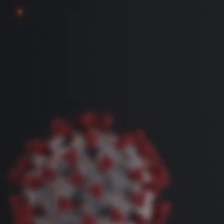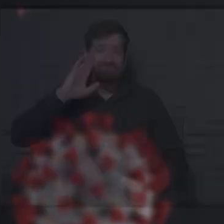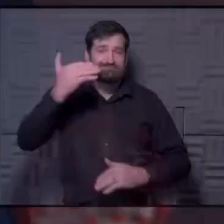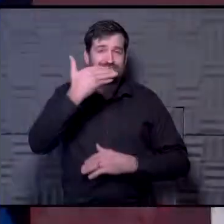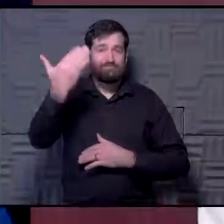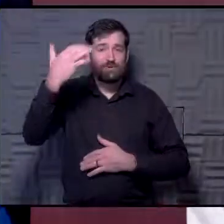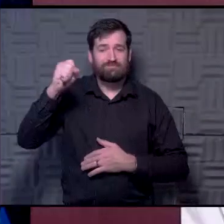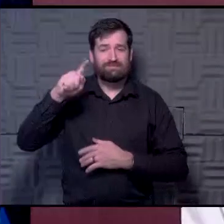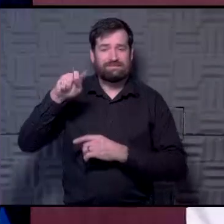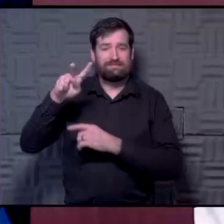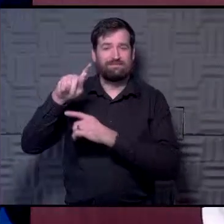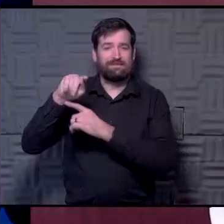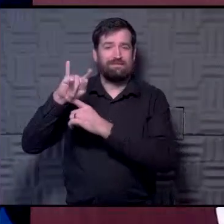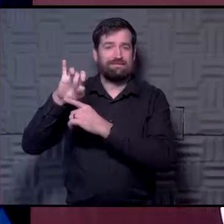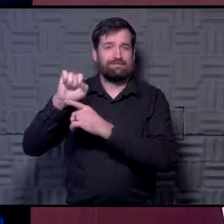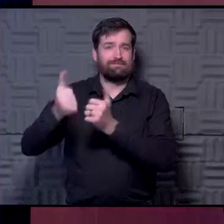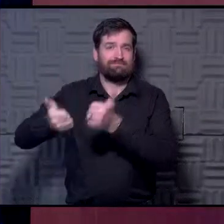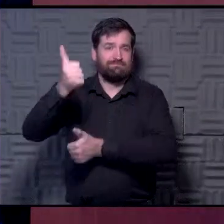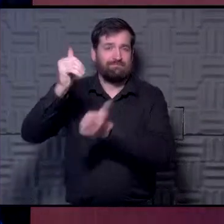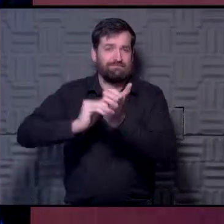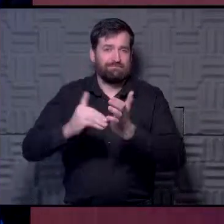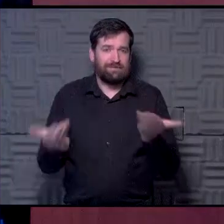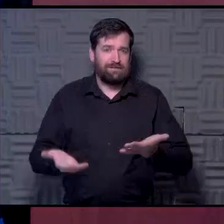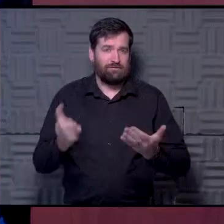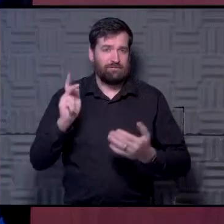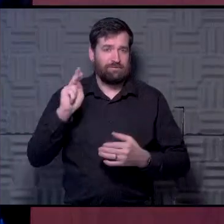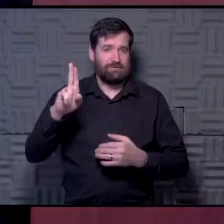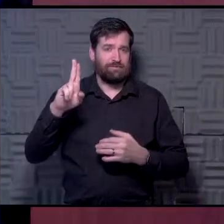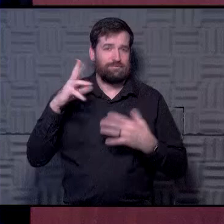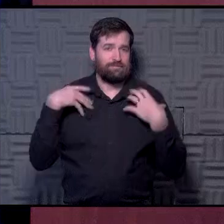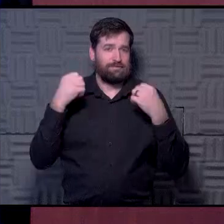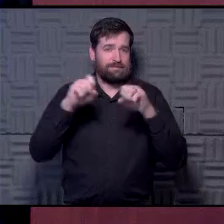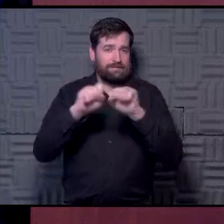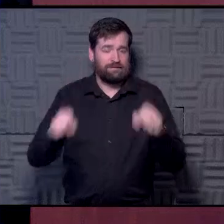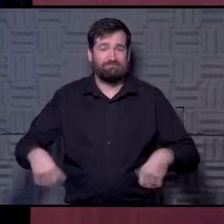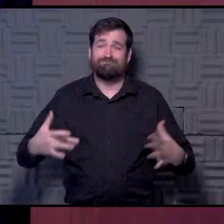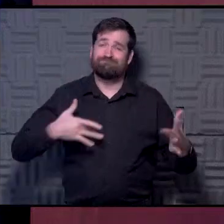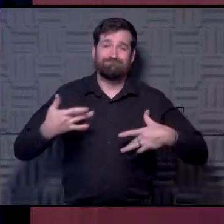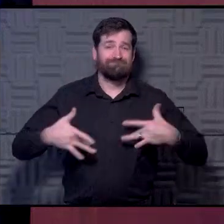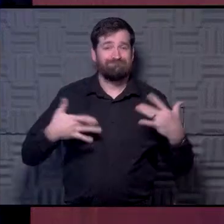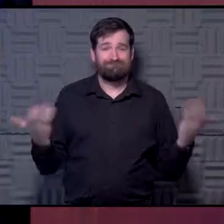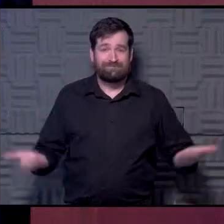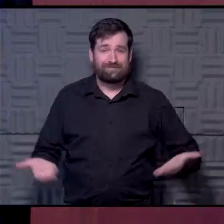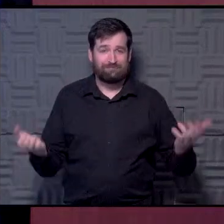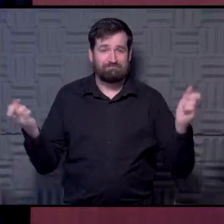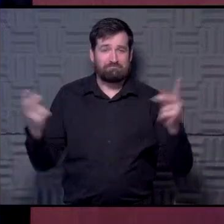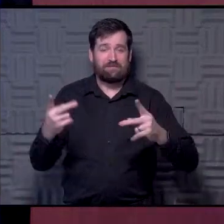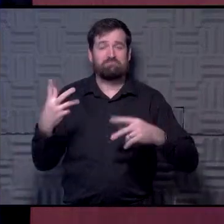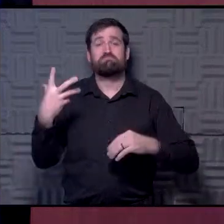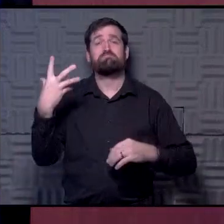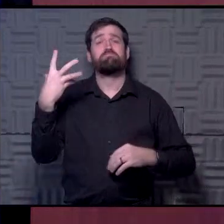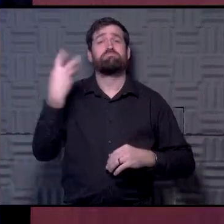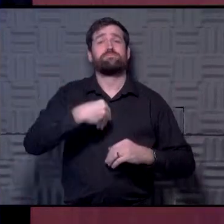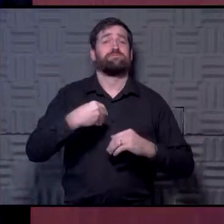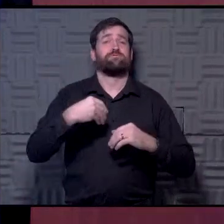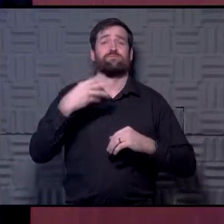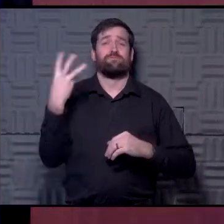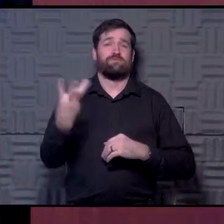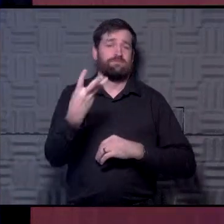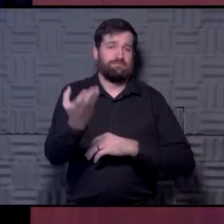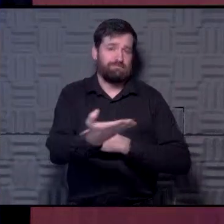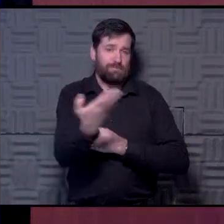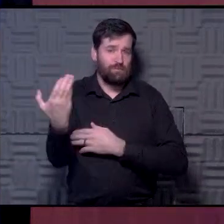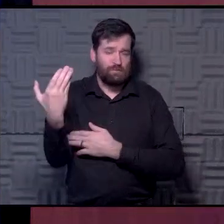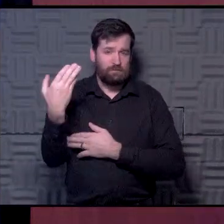Hey, good morning. This is Steve Stites, Chief Medical Officer here at the University of Kansas Health System. Delighted to be back with you on this beautiful Wednesday morning